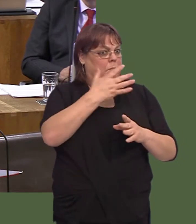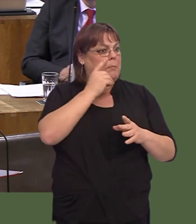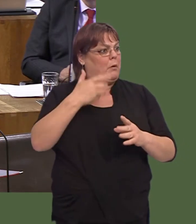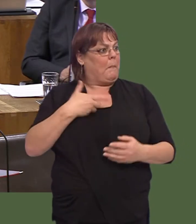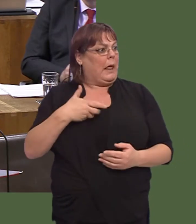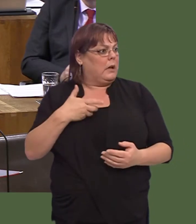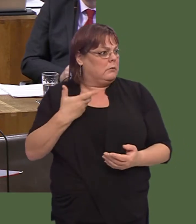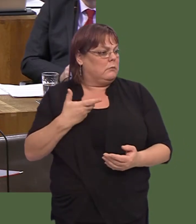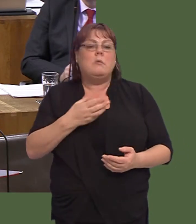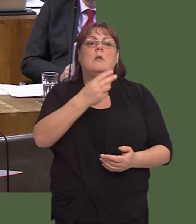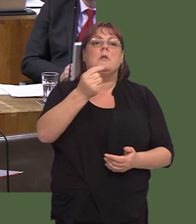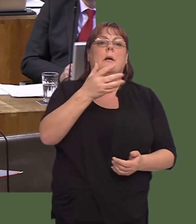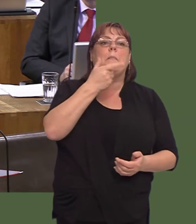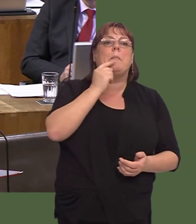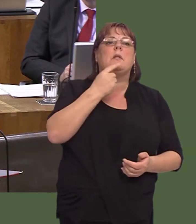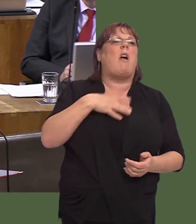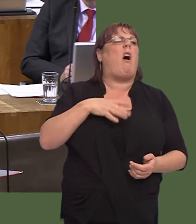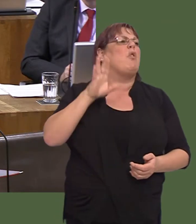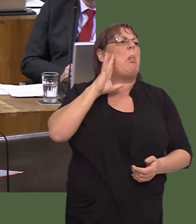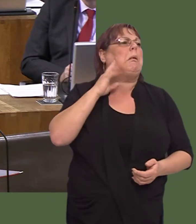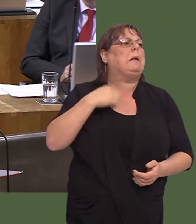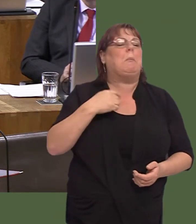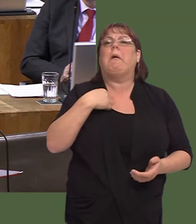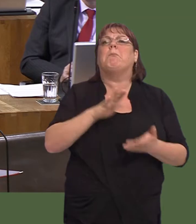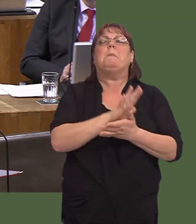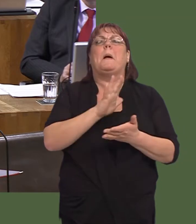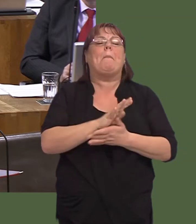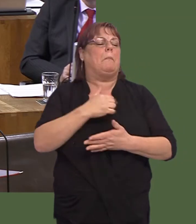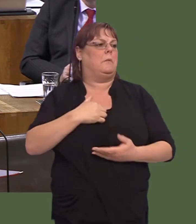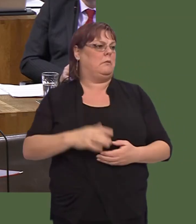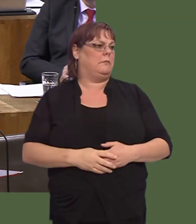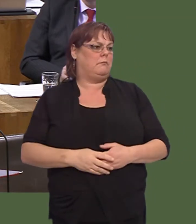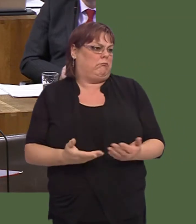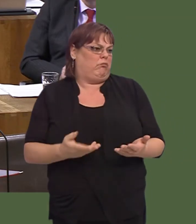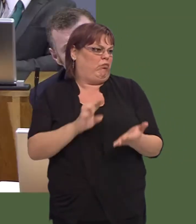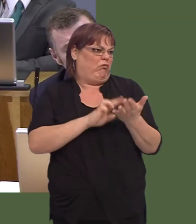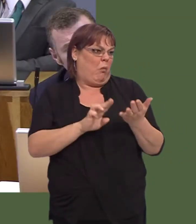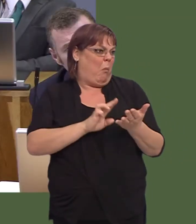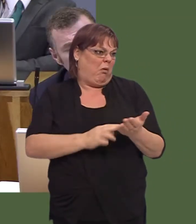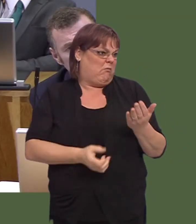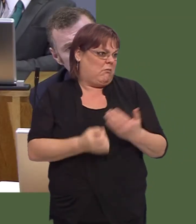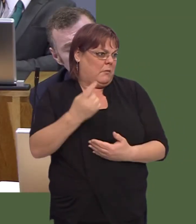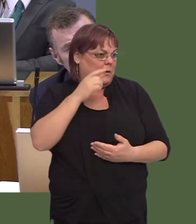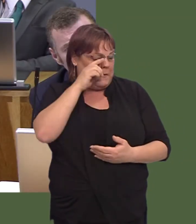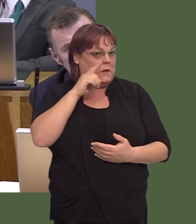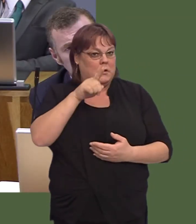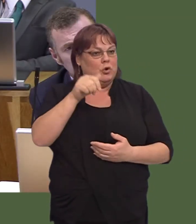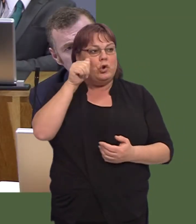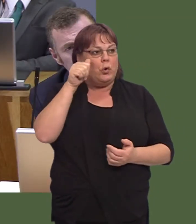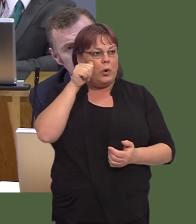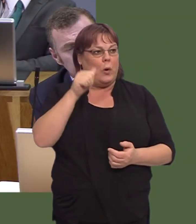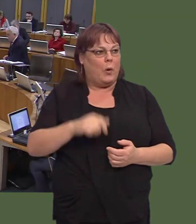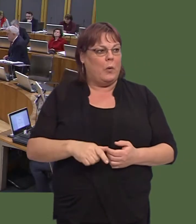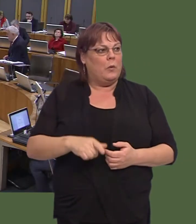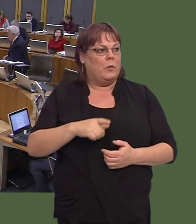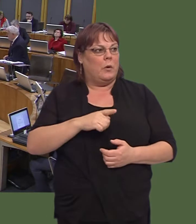on occasion. Some people saying, I'm not being listened to, I'm not happy with this, and that's quite natural. And he is familiar with this as one